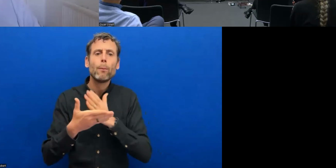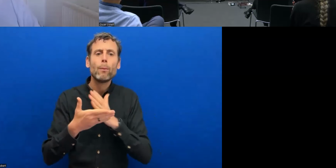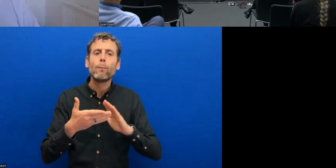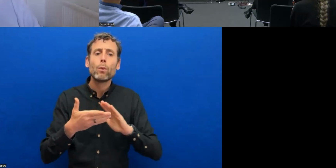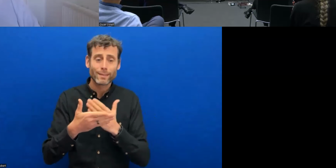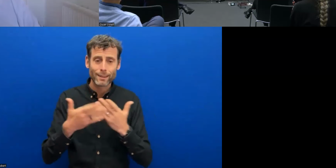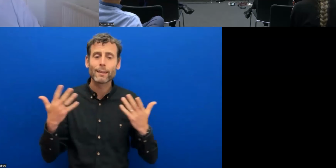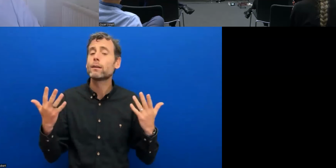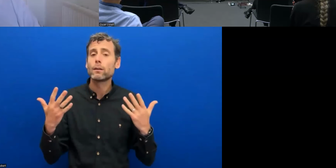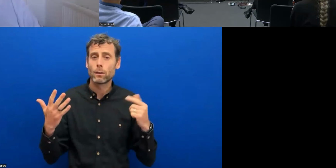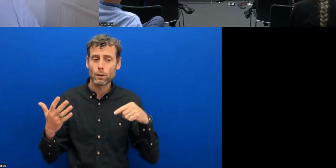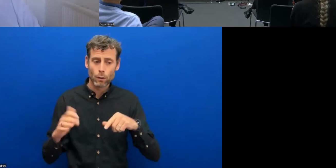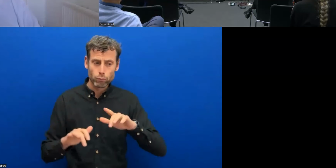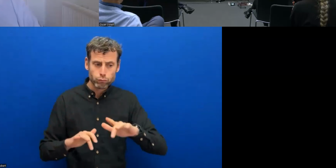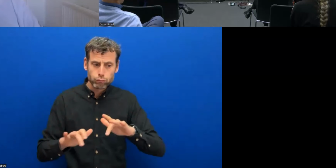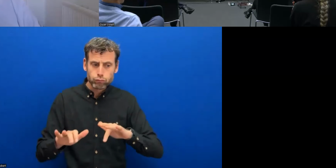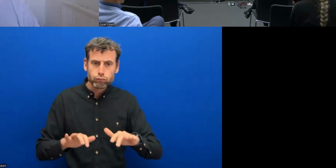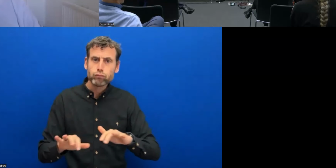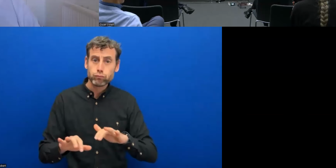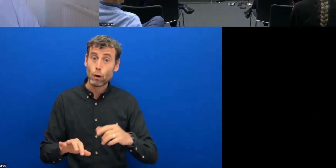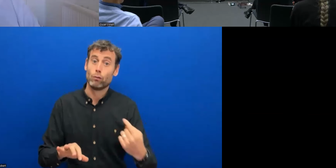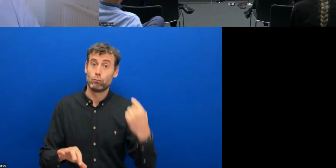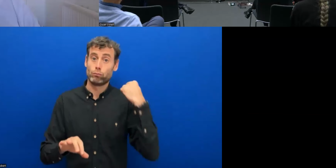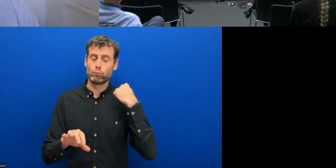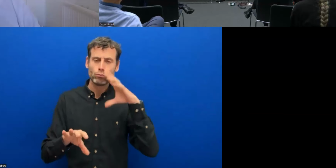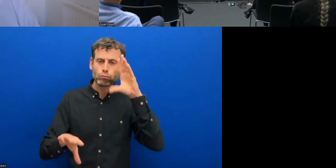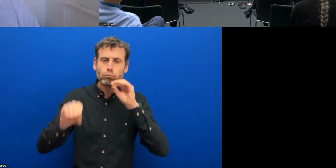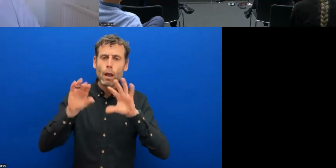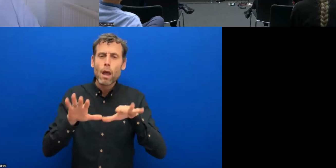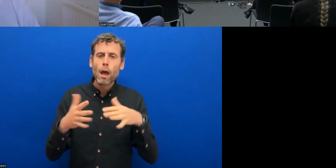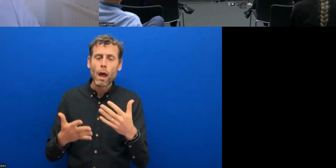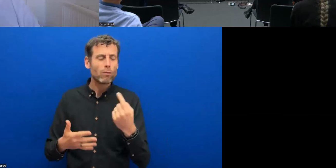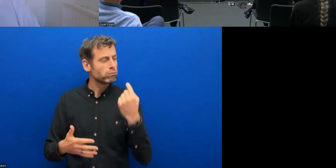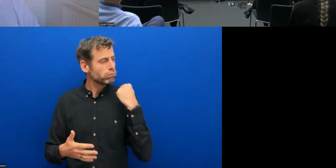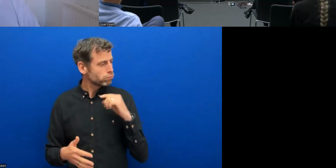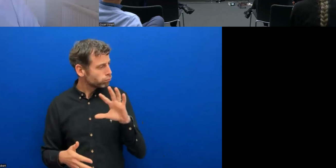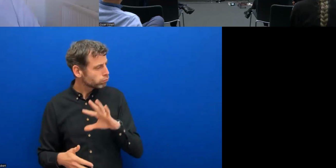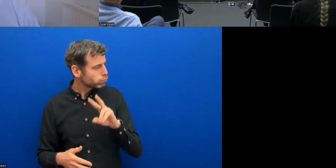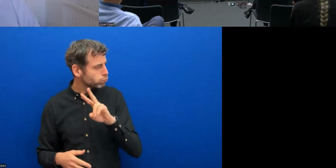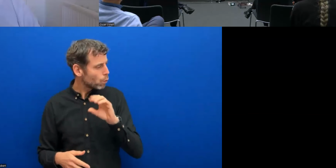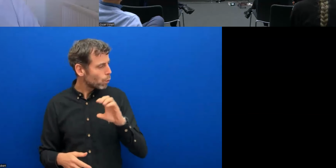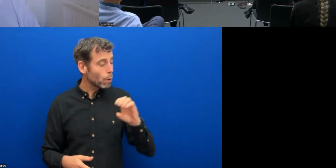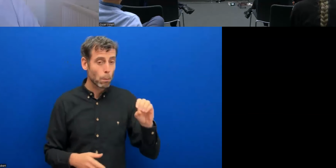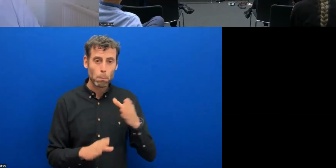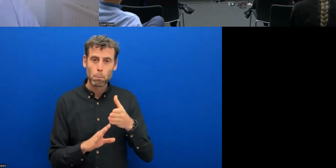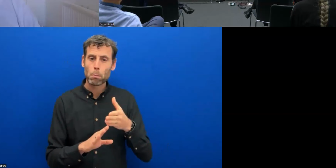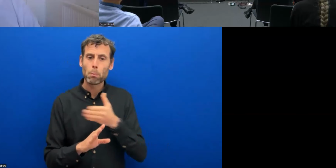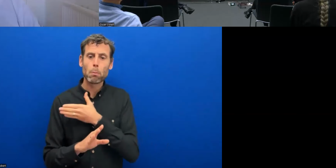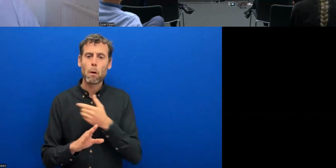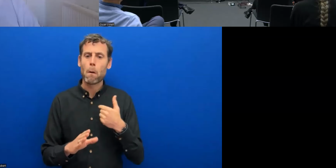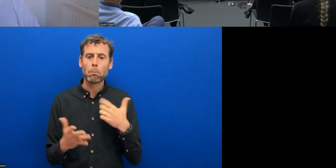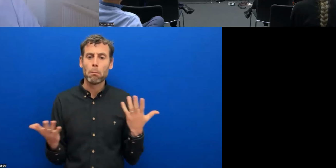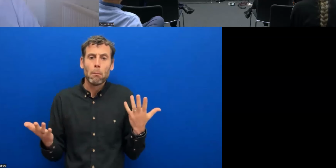back in 2002. And before that, I haven't been able to play any instrument